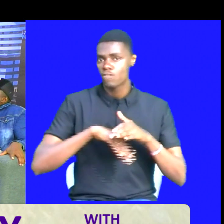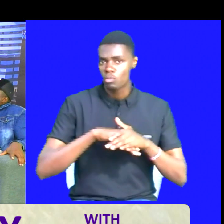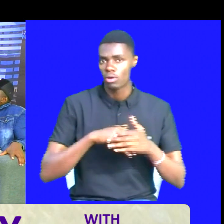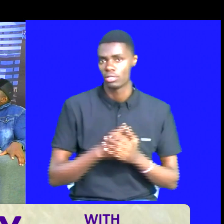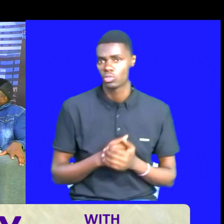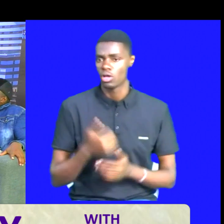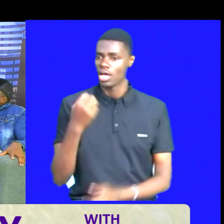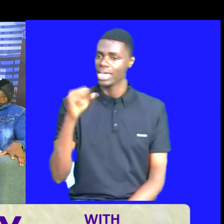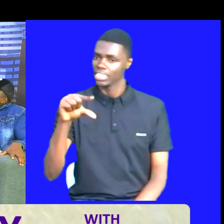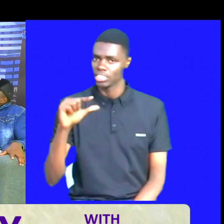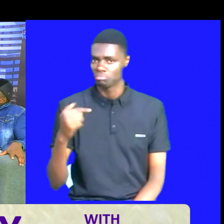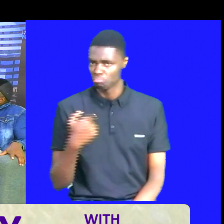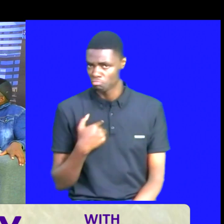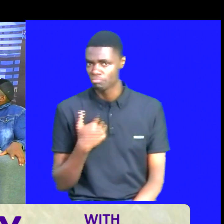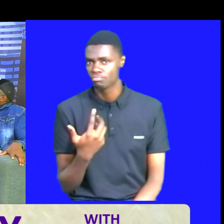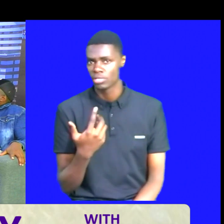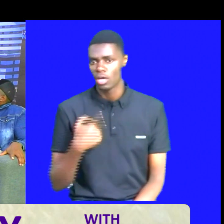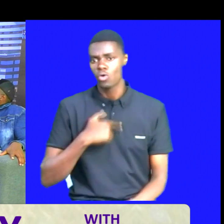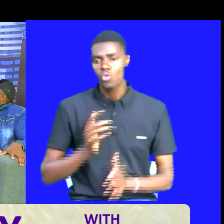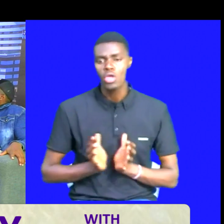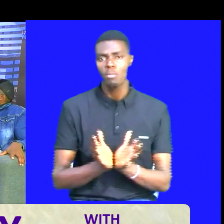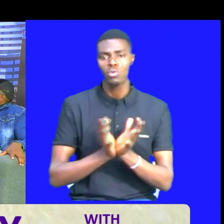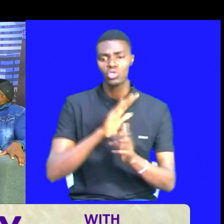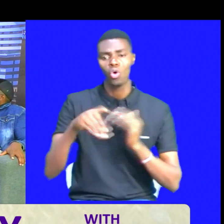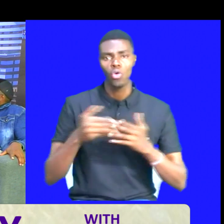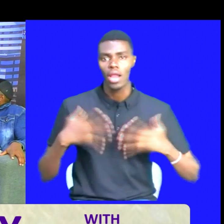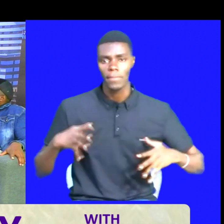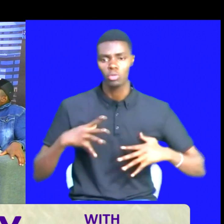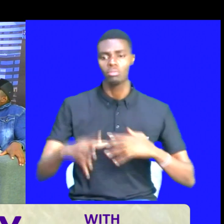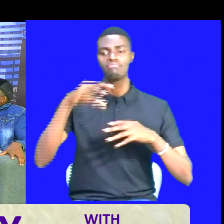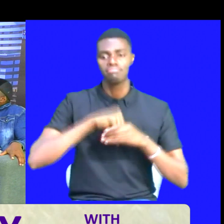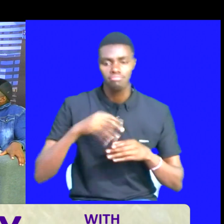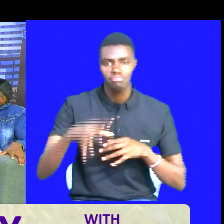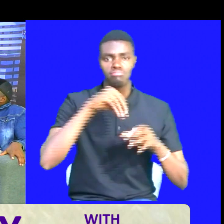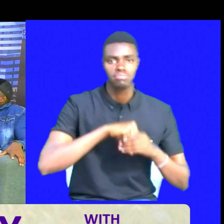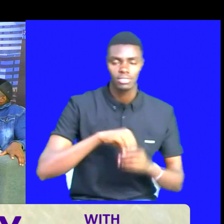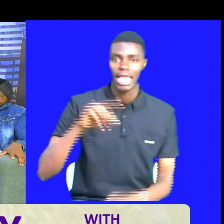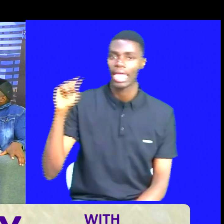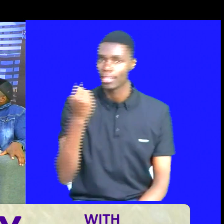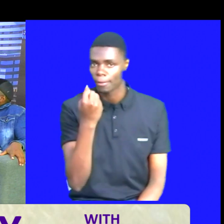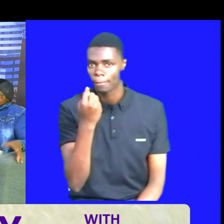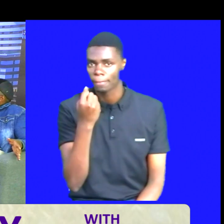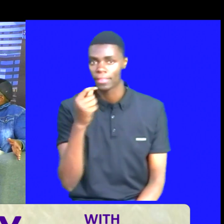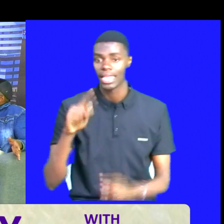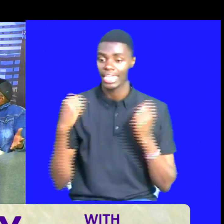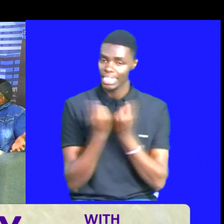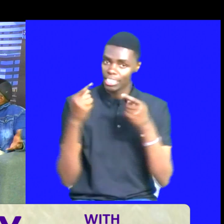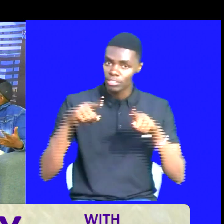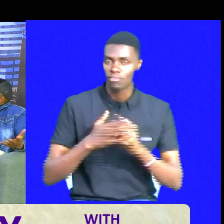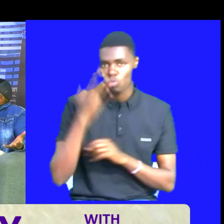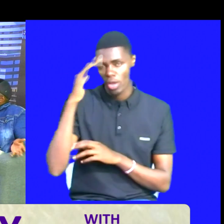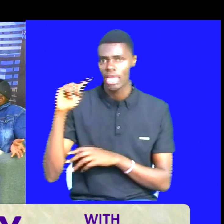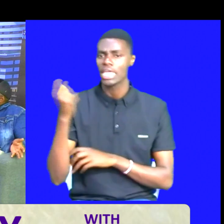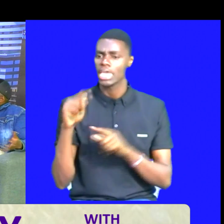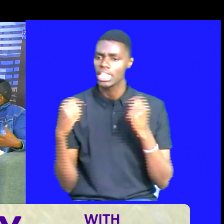as the SG of Africa, we push everybody to be on this game, even the Kenya team itself, because Right. the Kenya team has